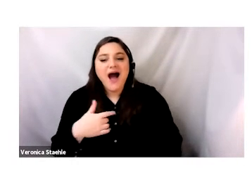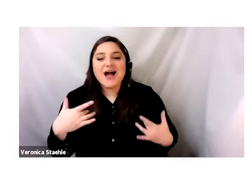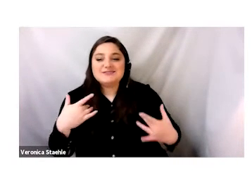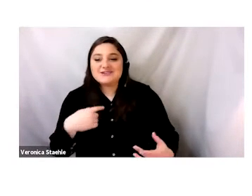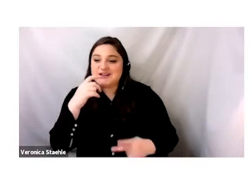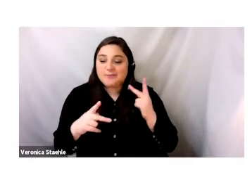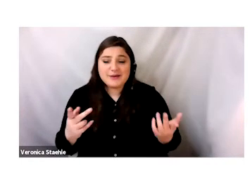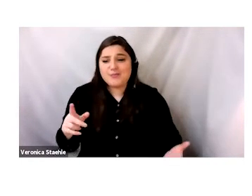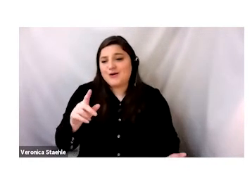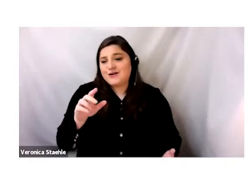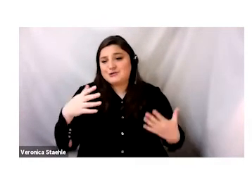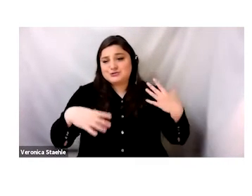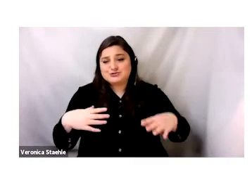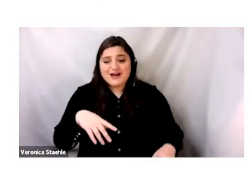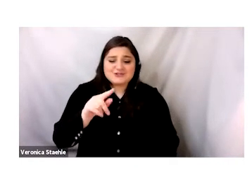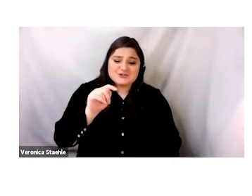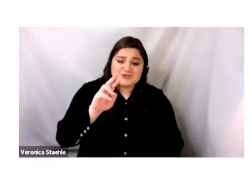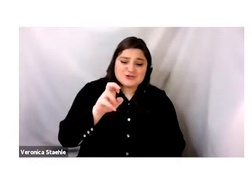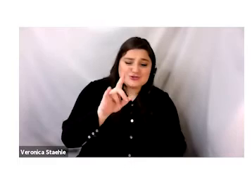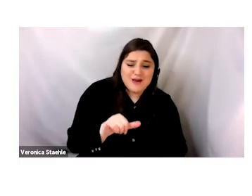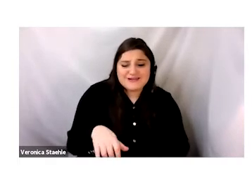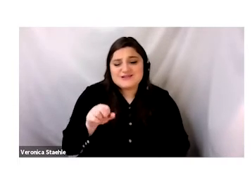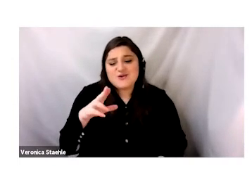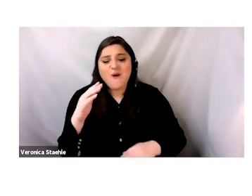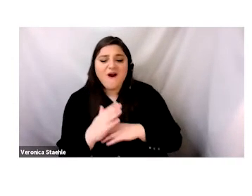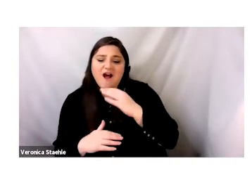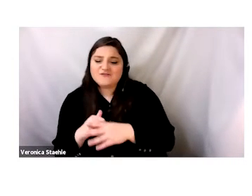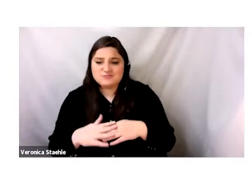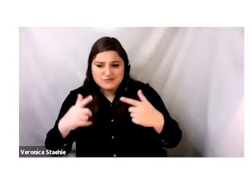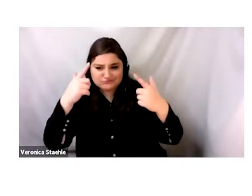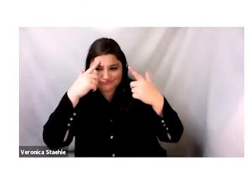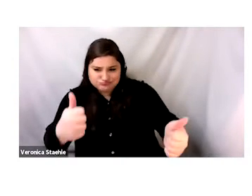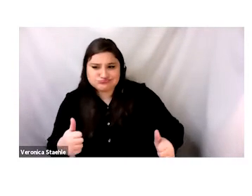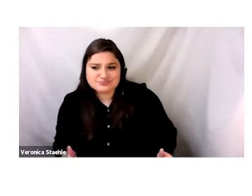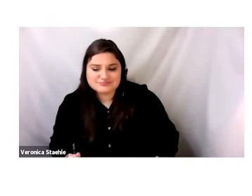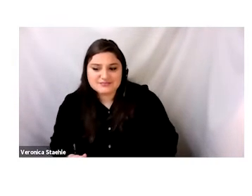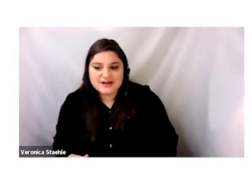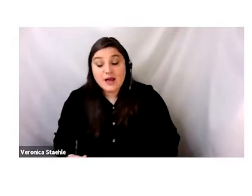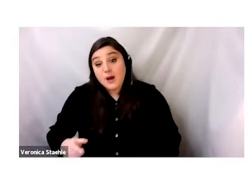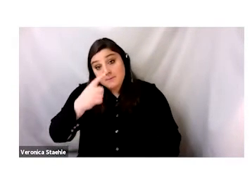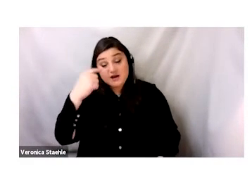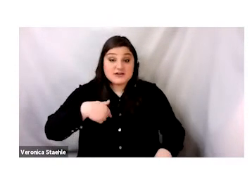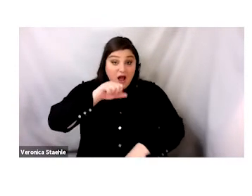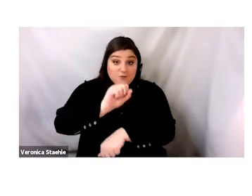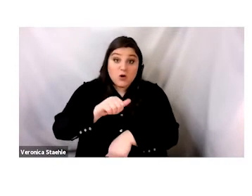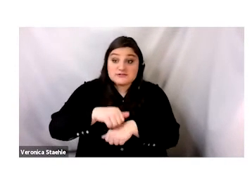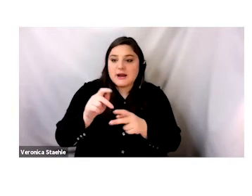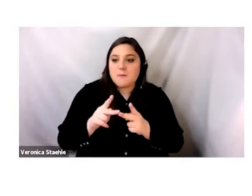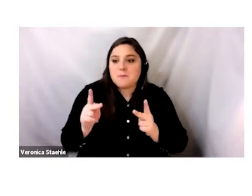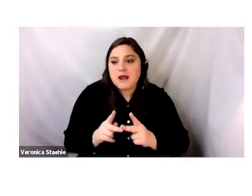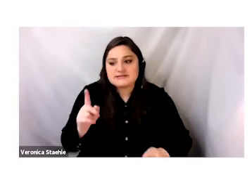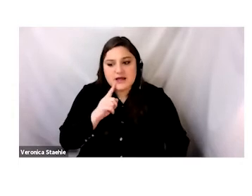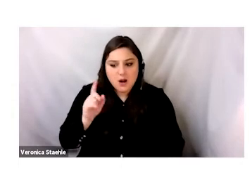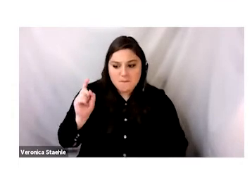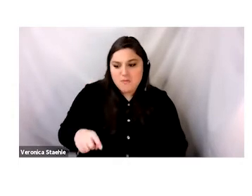really care, because I've been in environments where you were expected to wear suits or chic dresses because that depicted a